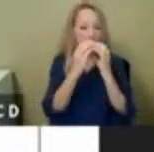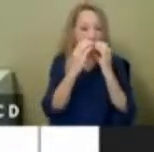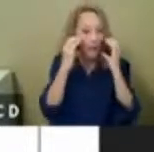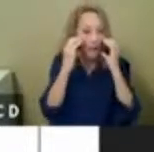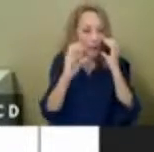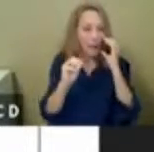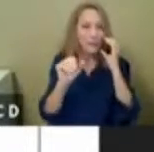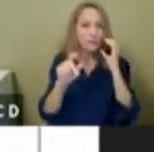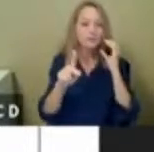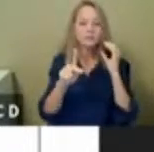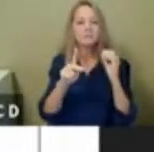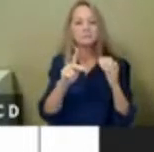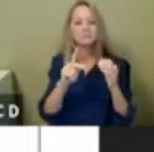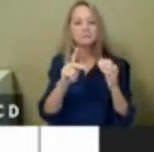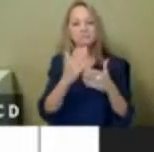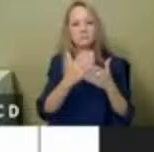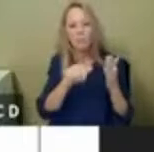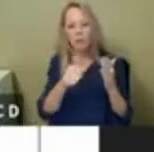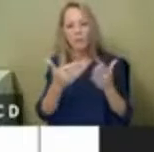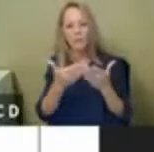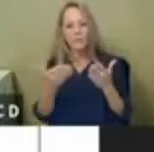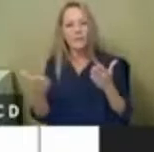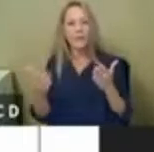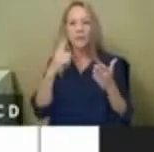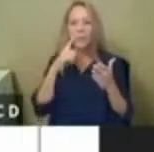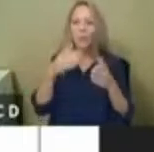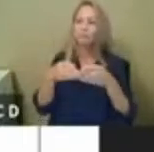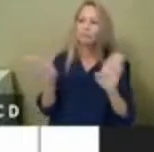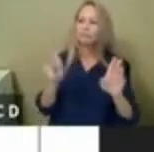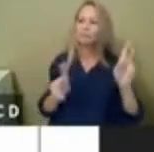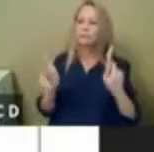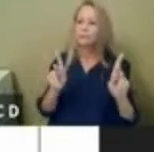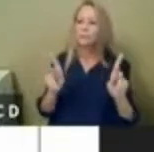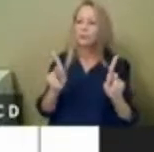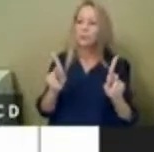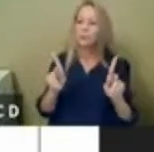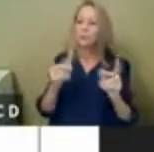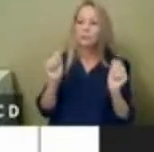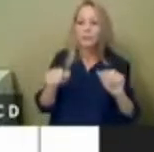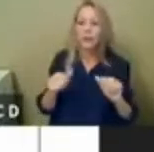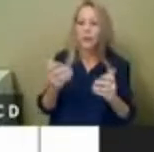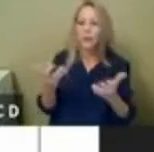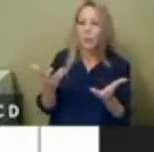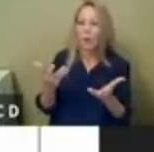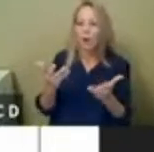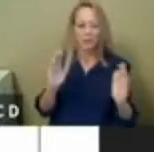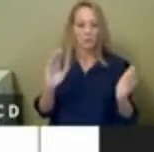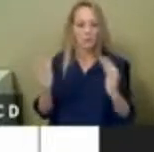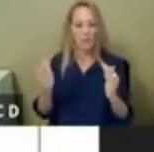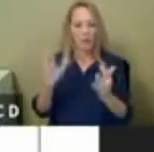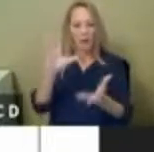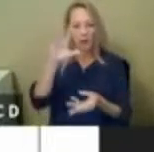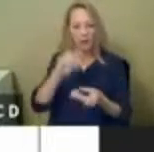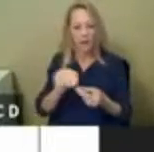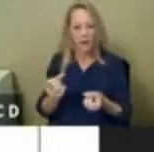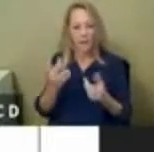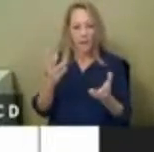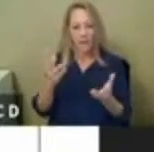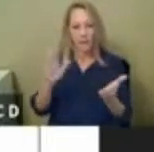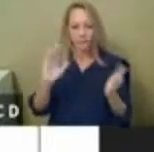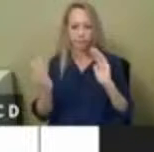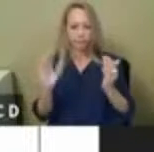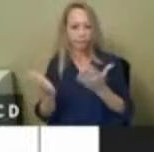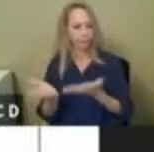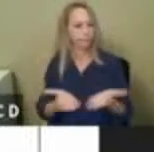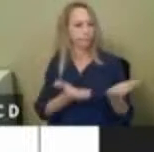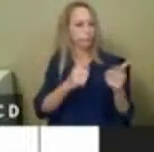other kind of public health interventions to hospitalizations. And what they essentially have done is